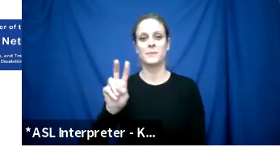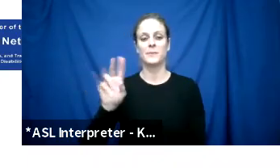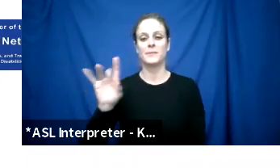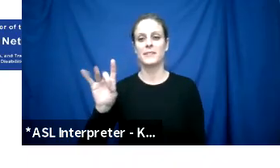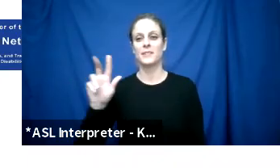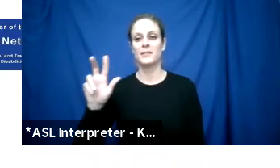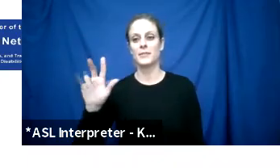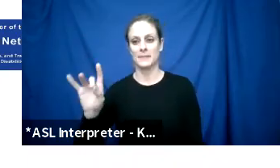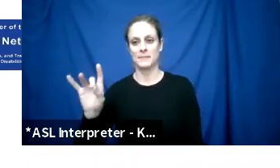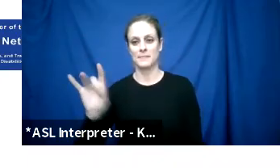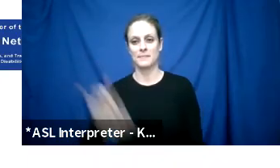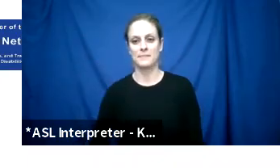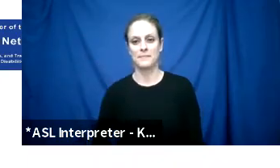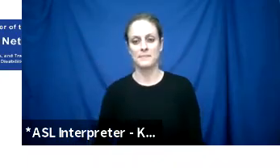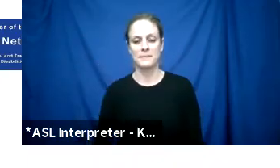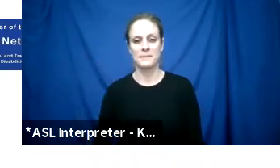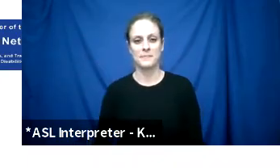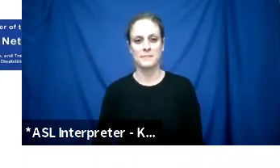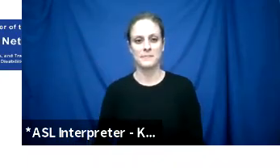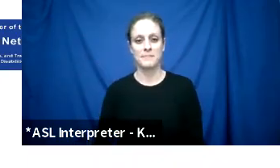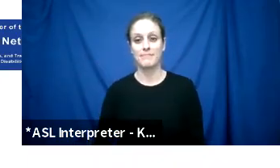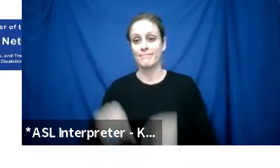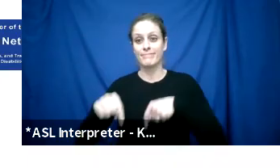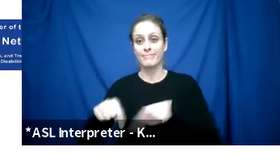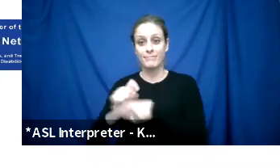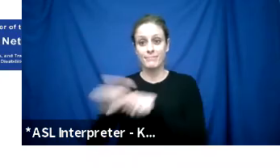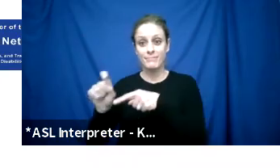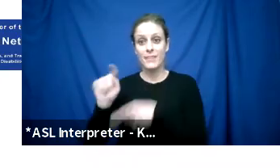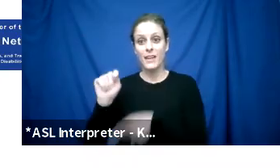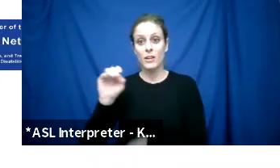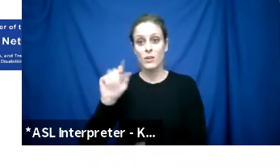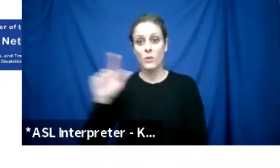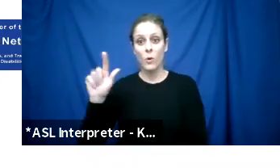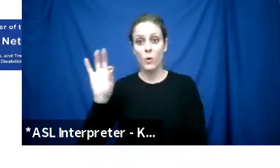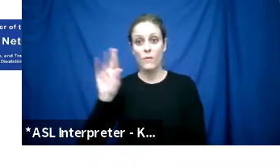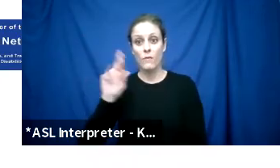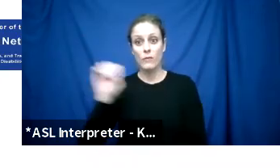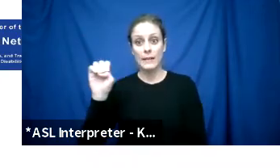864-8854, 2838. And note that this is not a toll-free number.